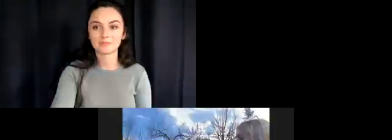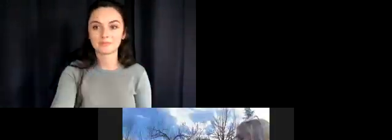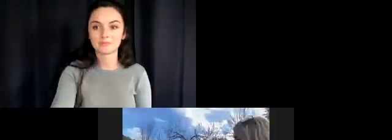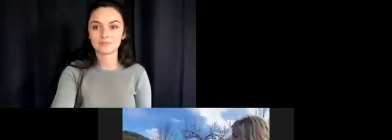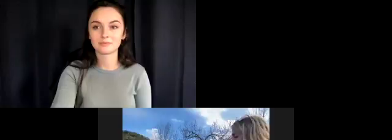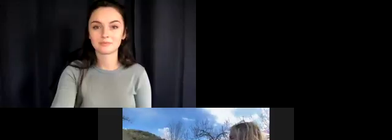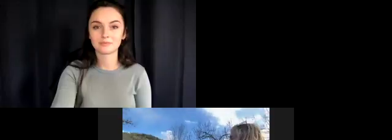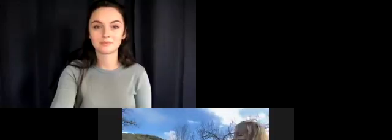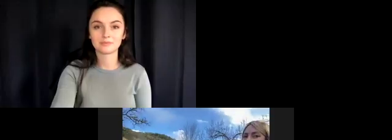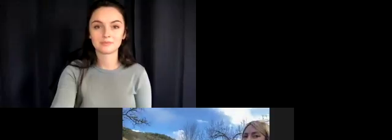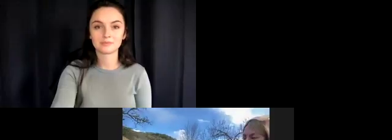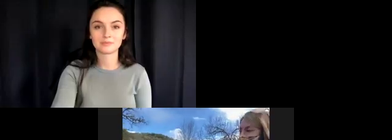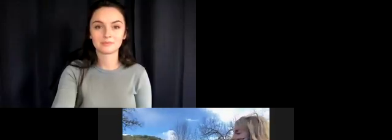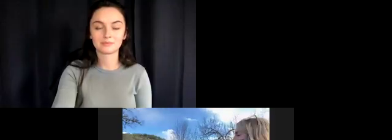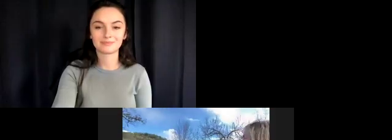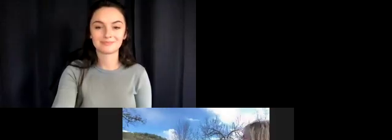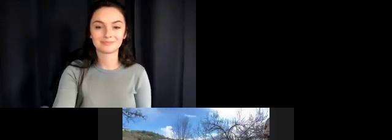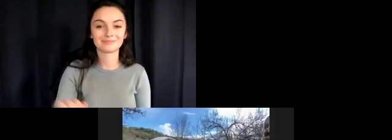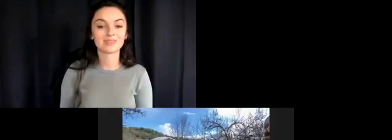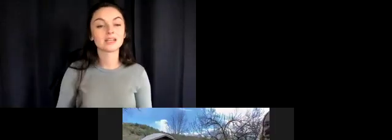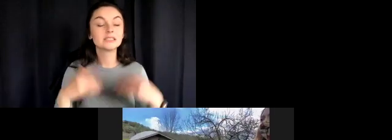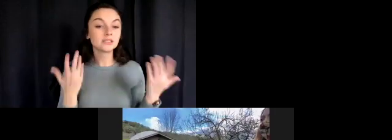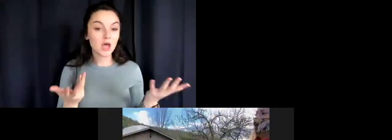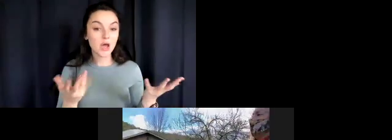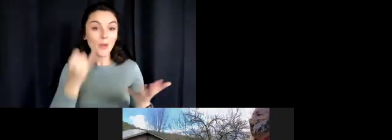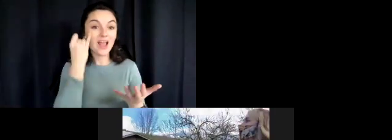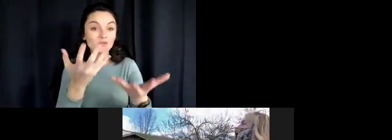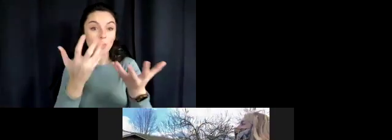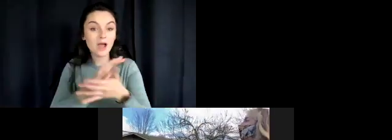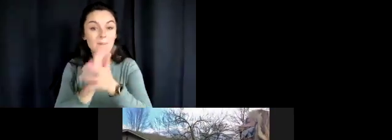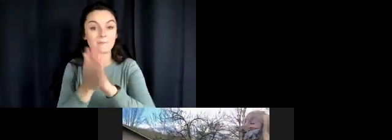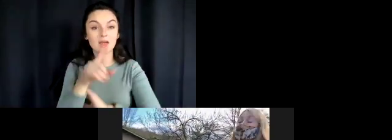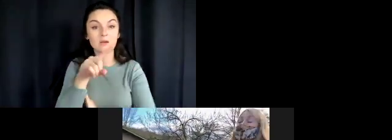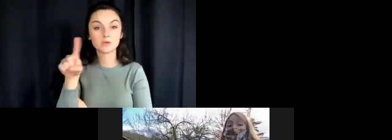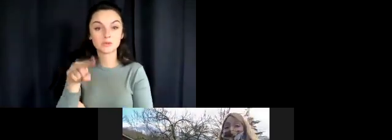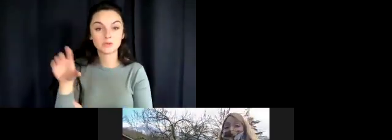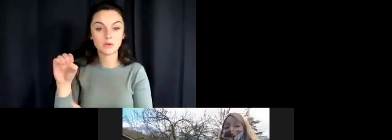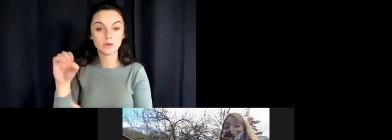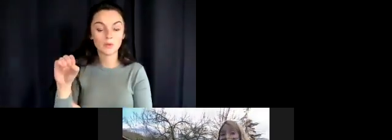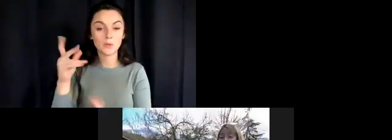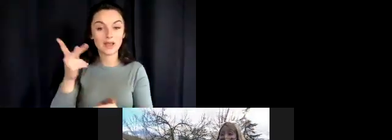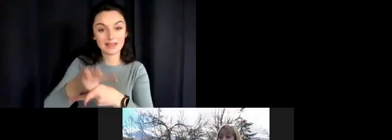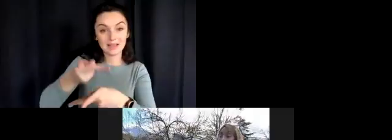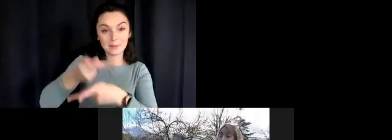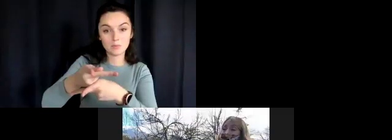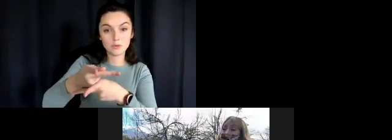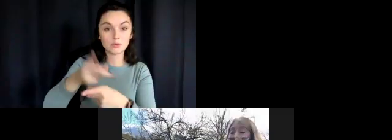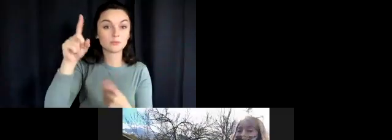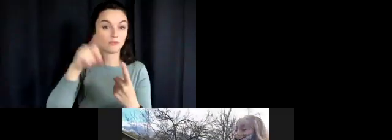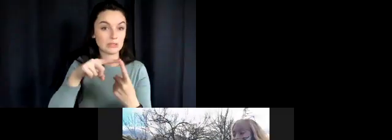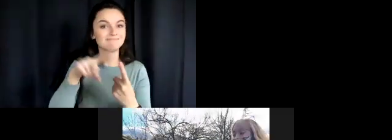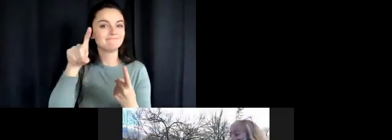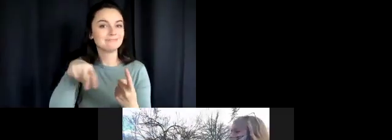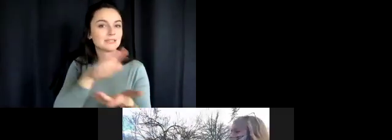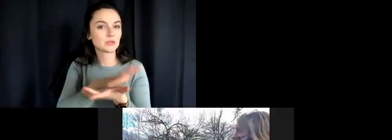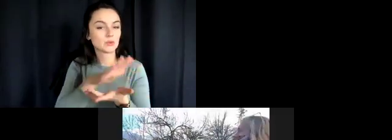So in order to become a zookeeper, there's a lot of things that you need to do. So we need to go to school for it. We actually all have degrees